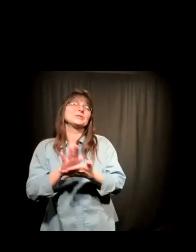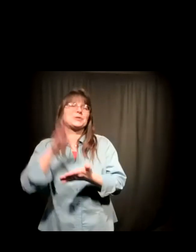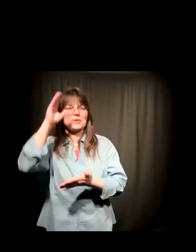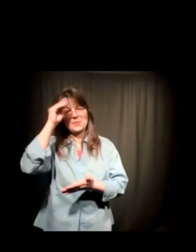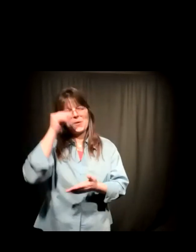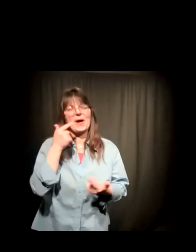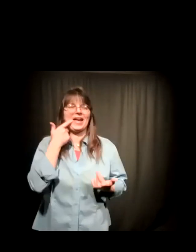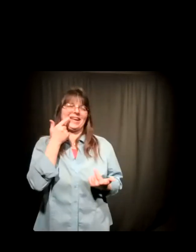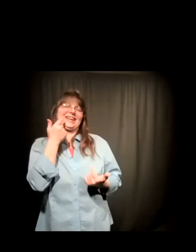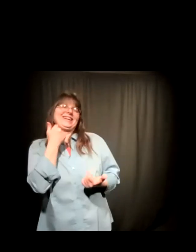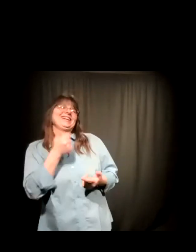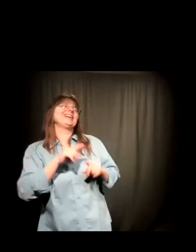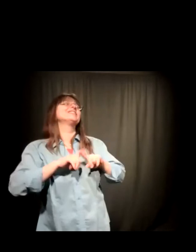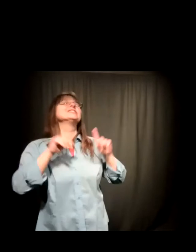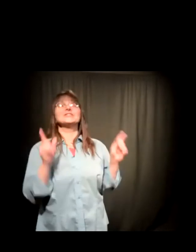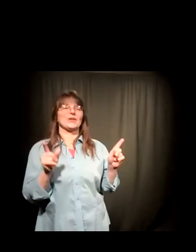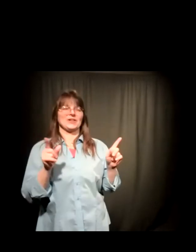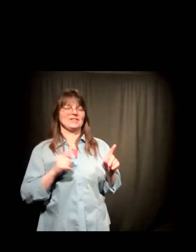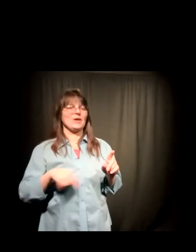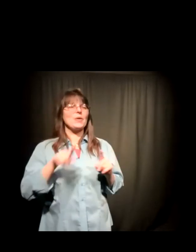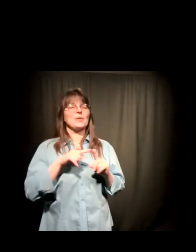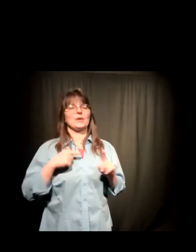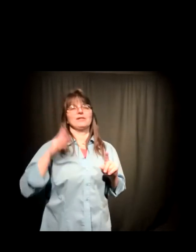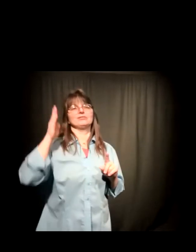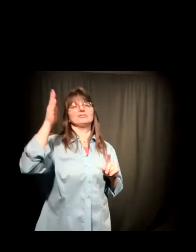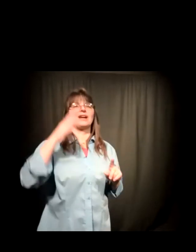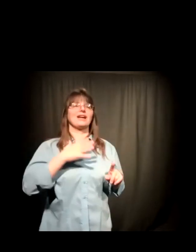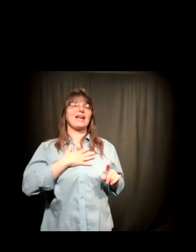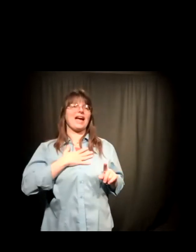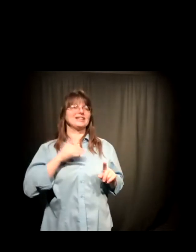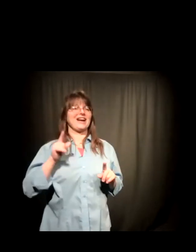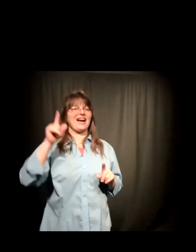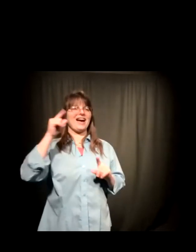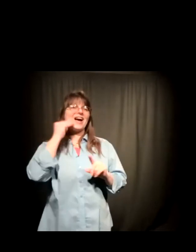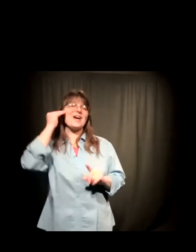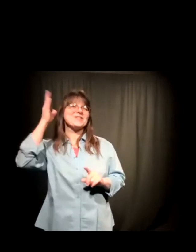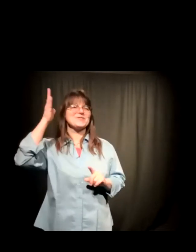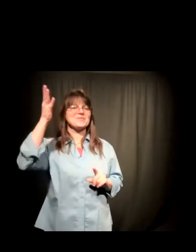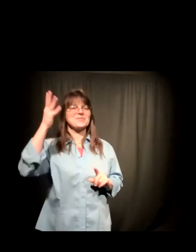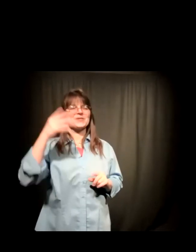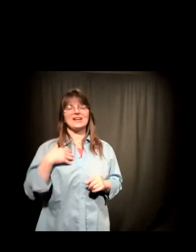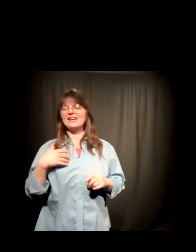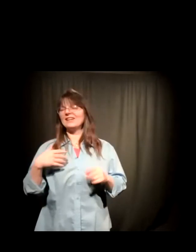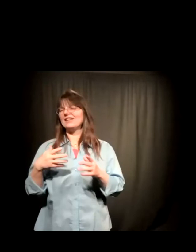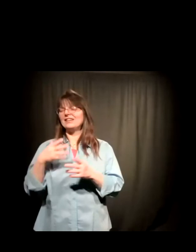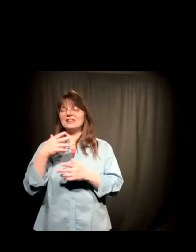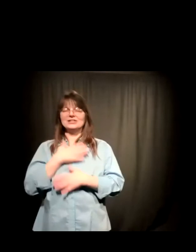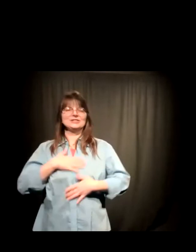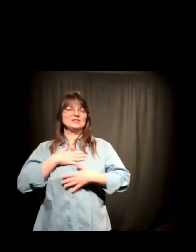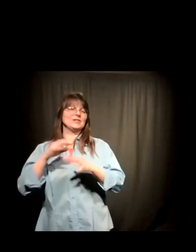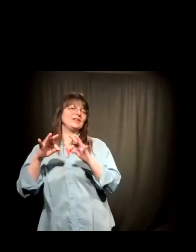How different he was in Canada from the man who stood at podiums and gave speeches on deafness and